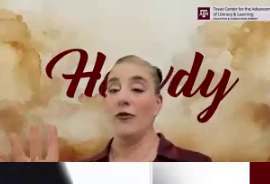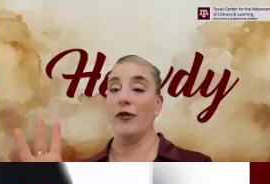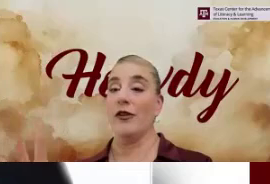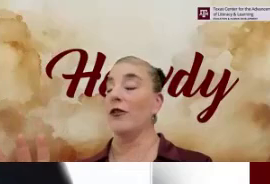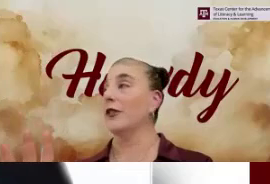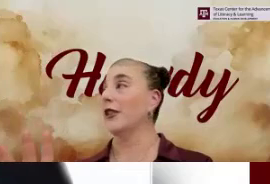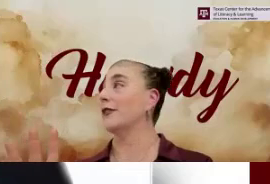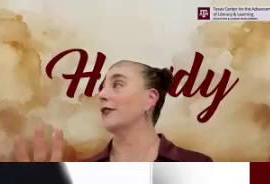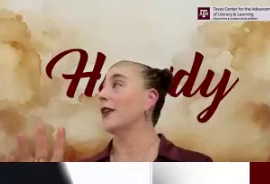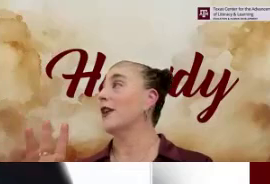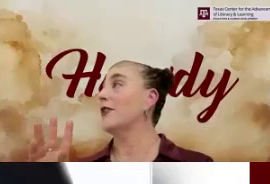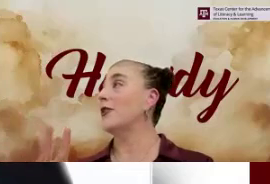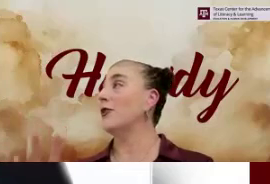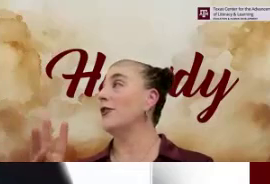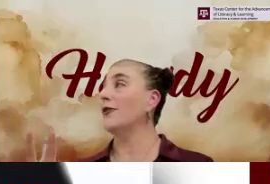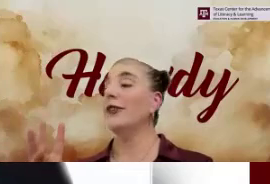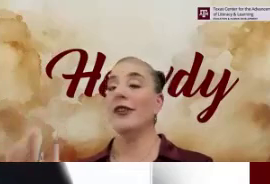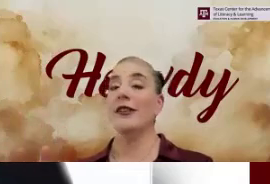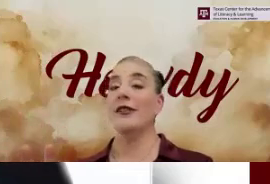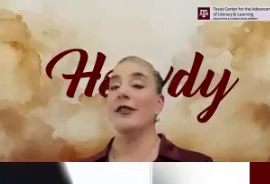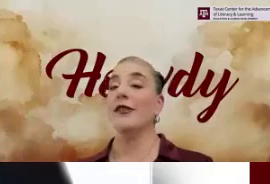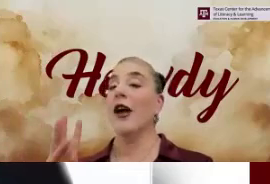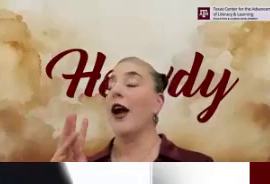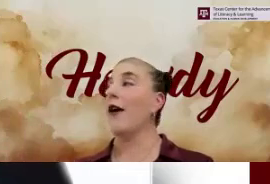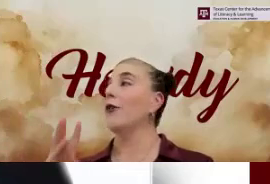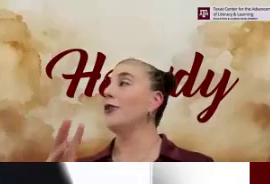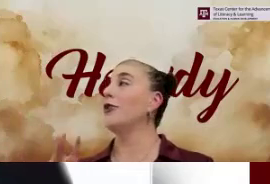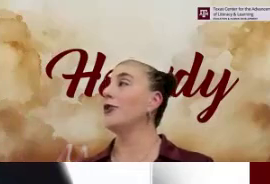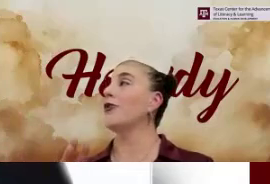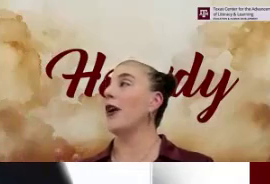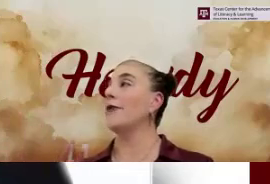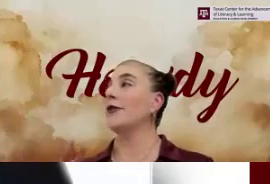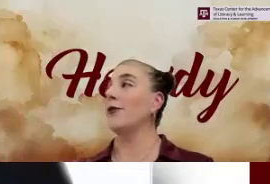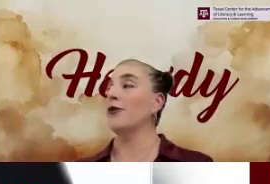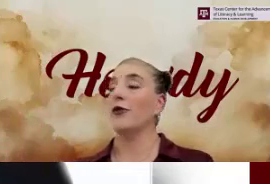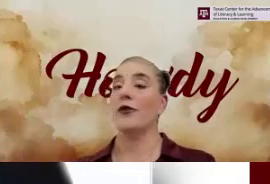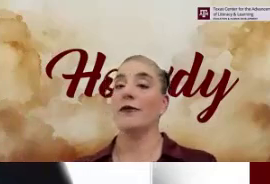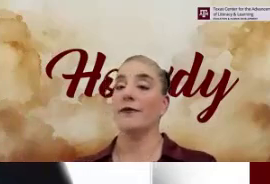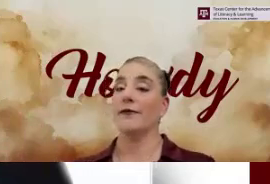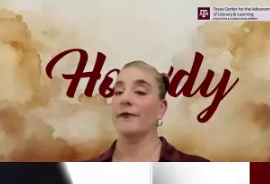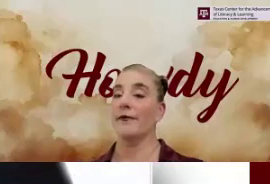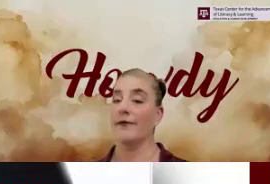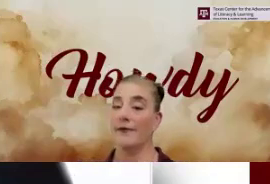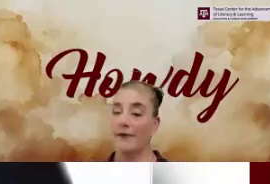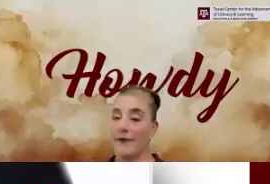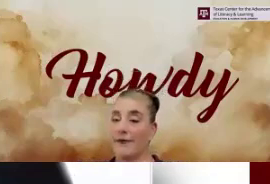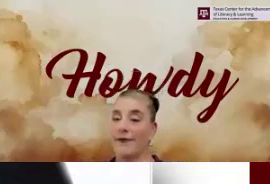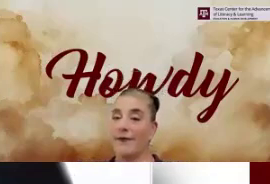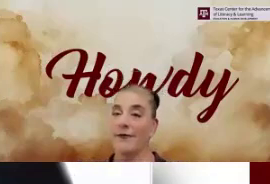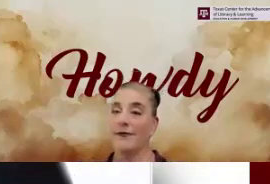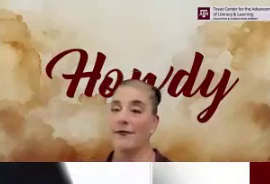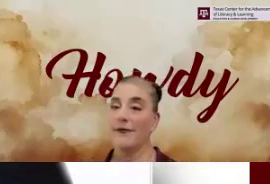rule, y'all, with the alt text. 2 to 3 sentences. How would you describe this poster?